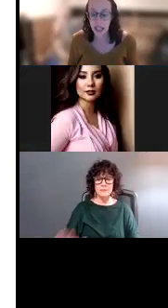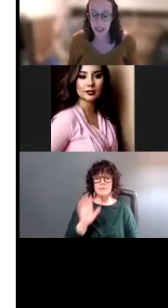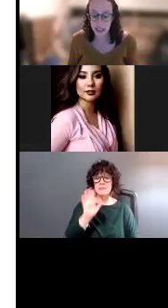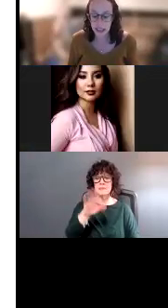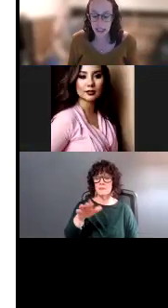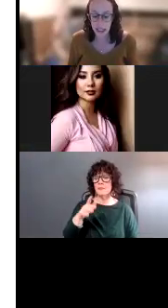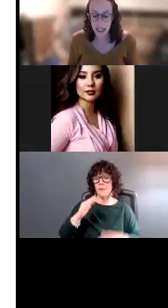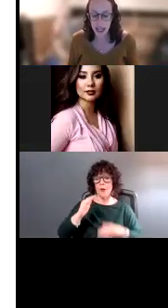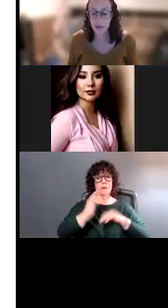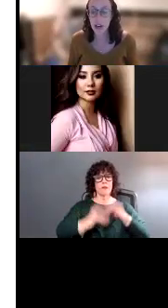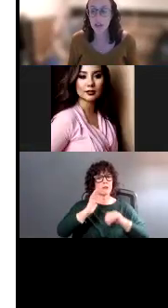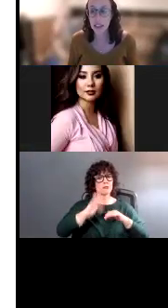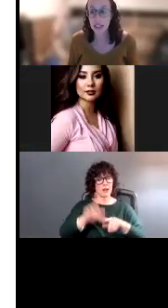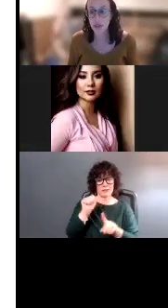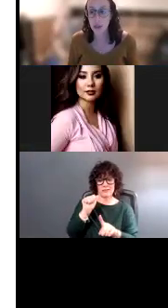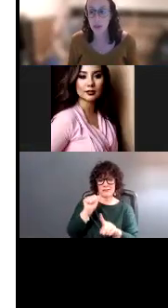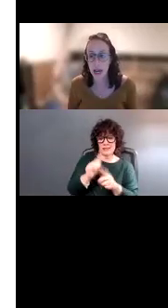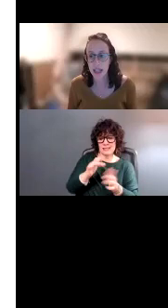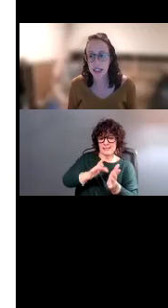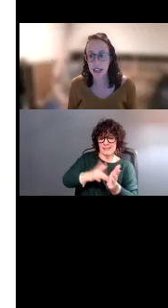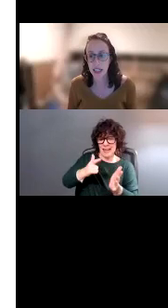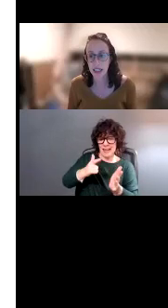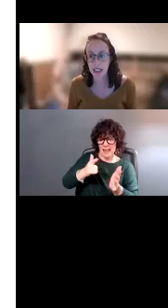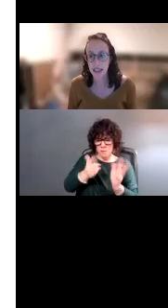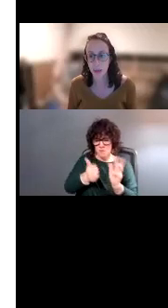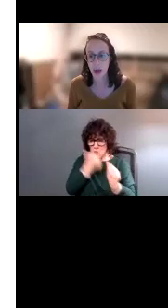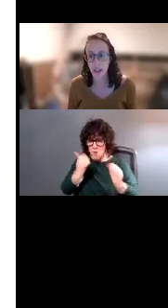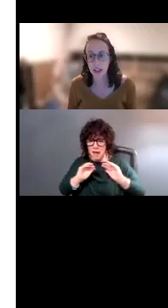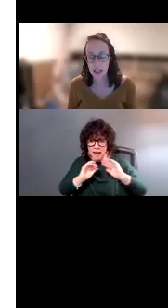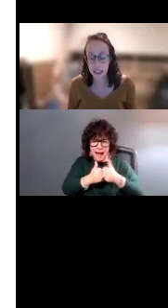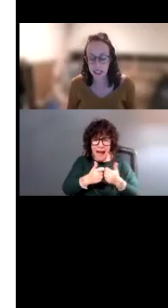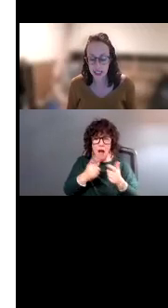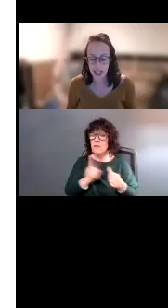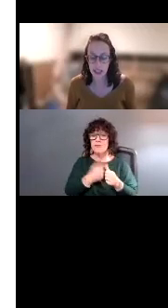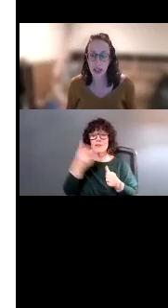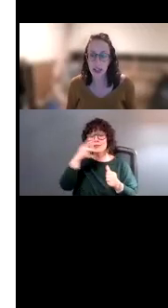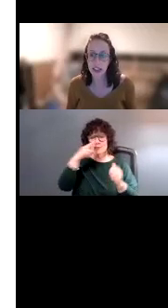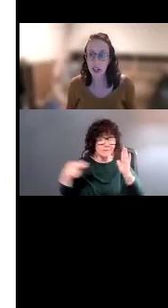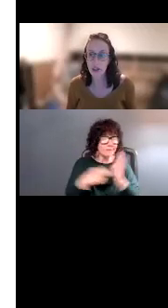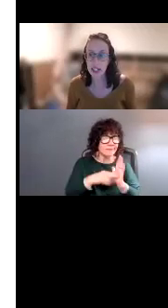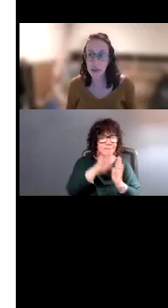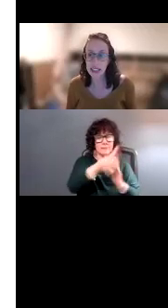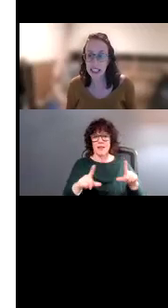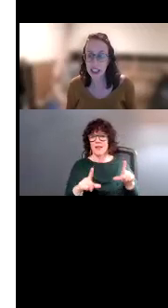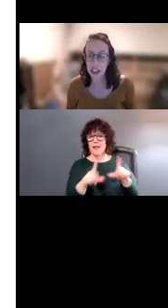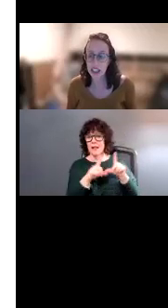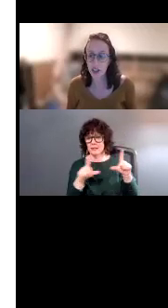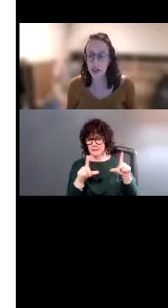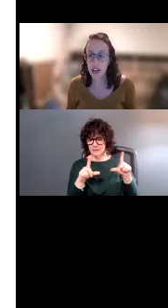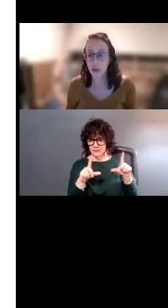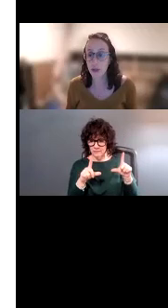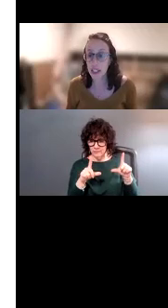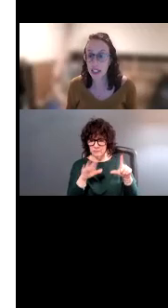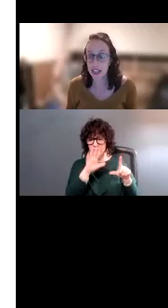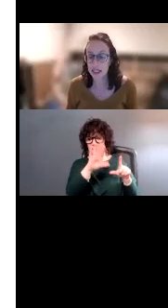insurance status, and references from past clients as well. It's our recommendation that